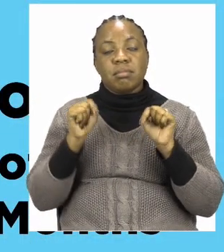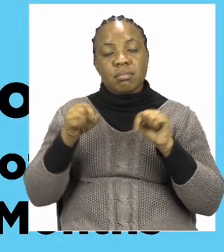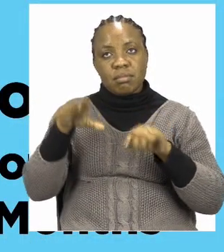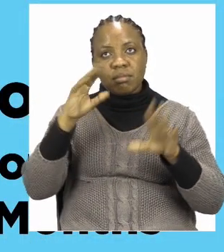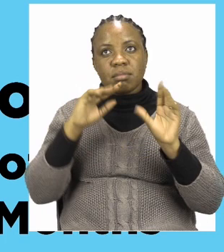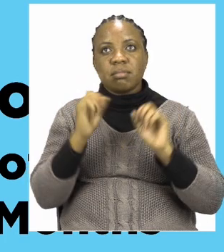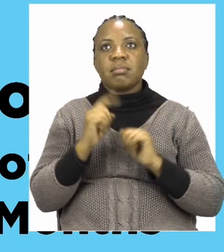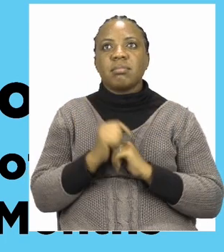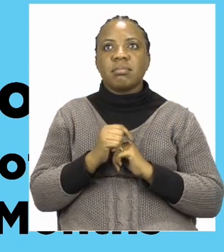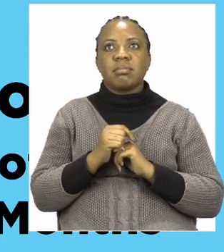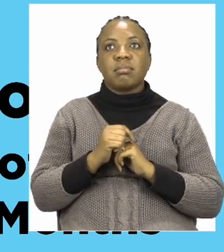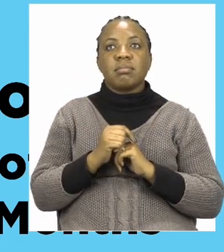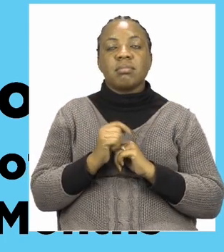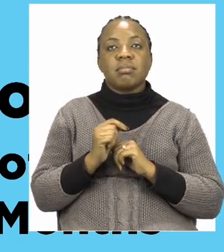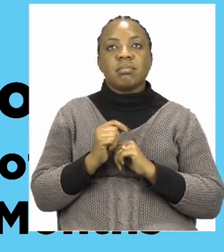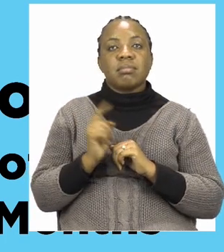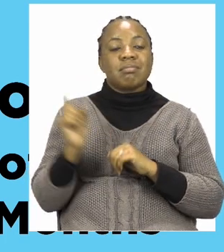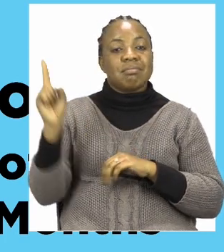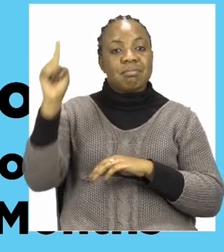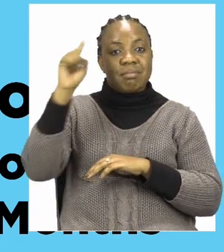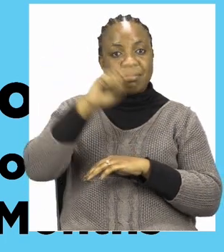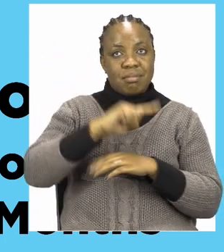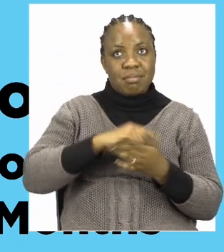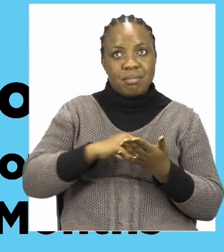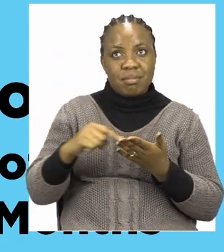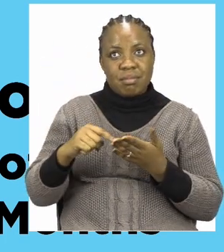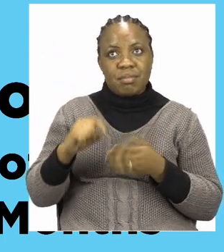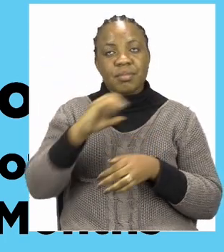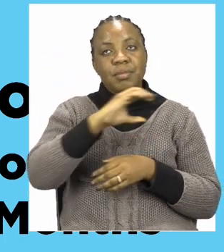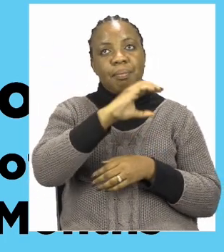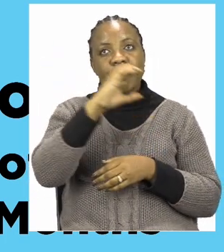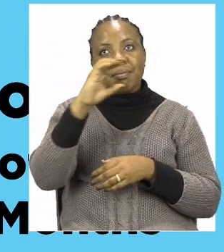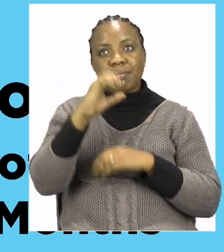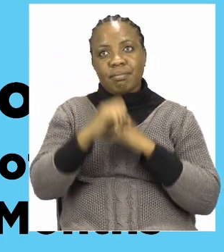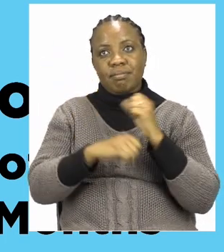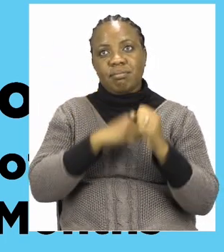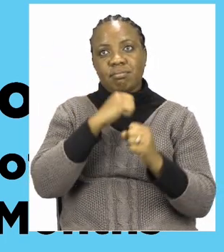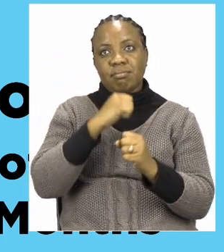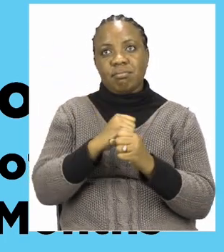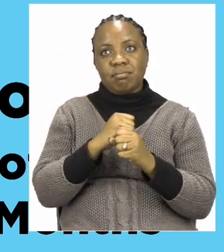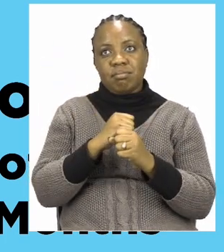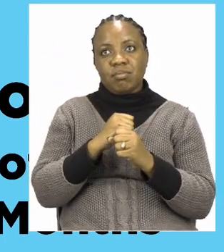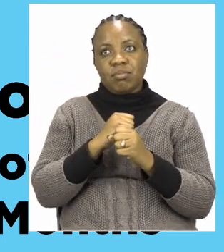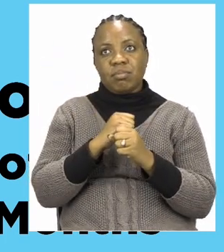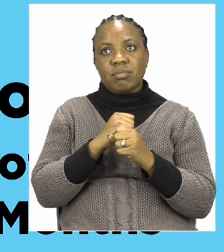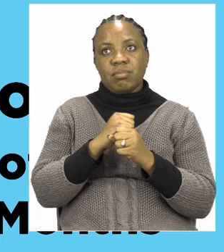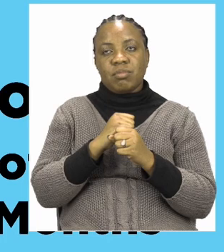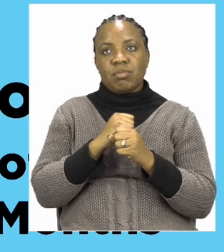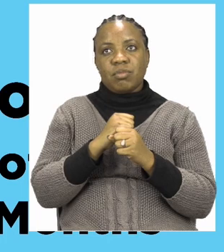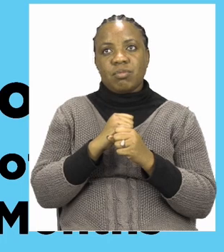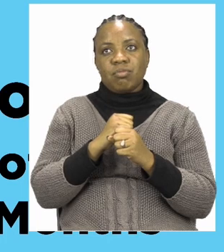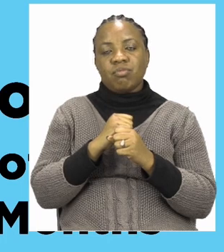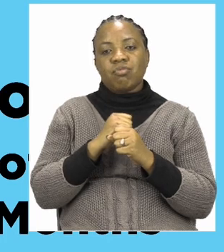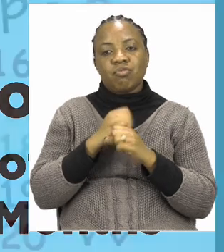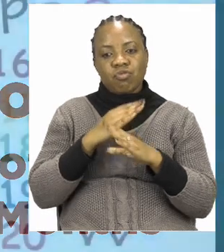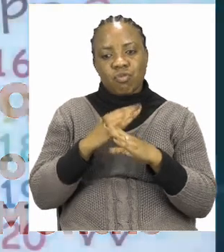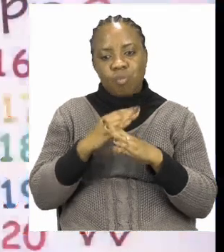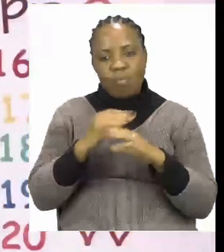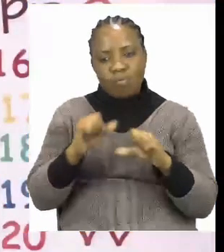talking about days of the week, months of the year, and present continuous